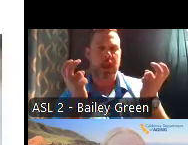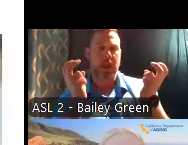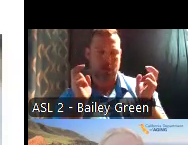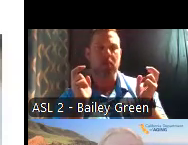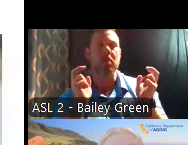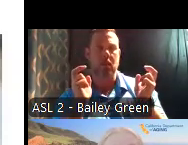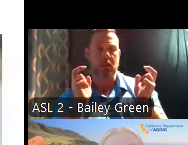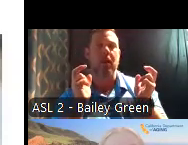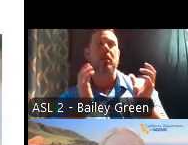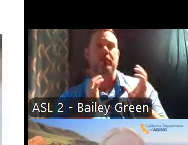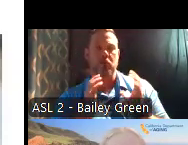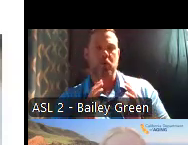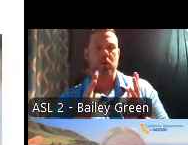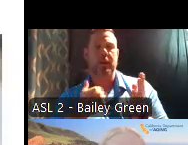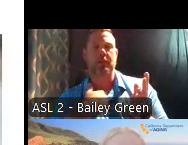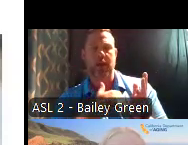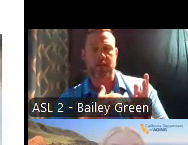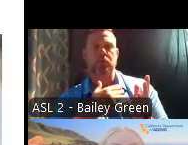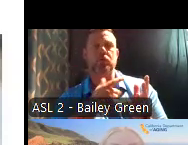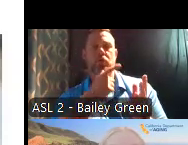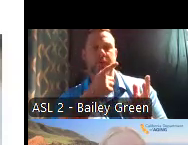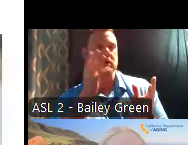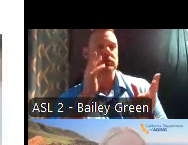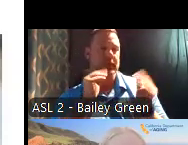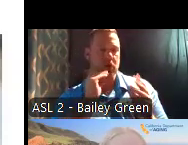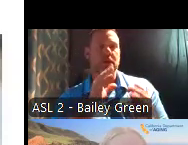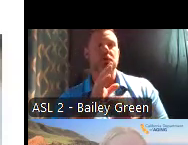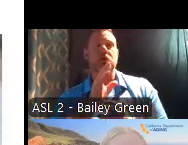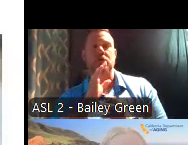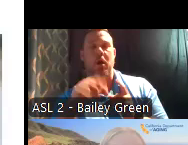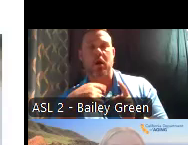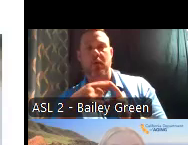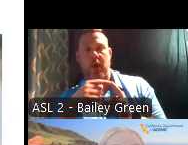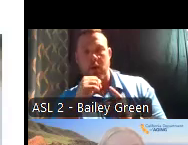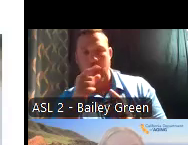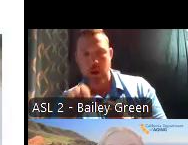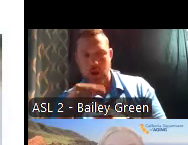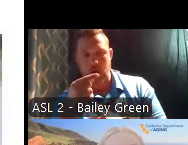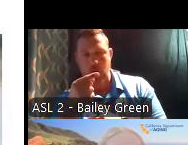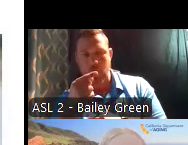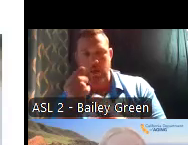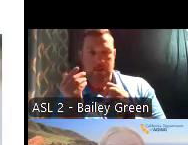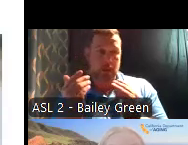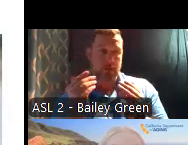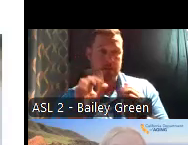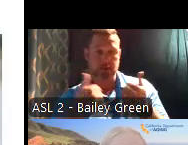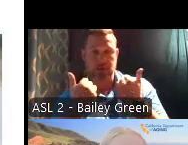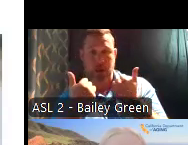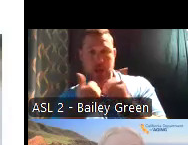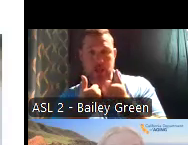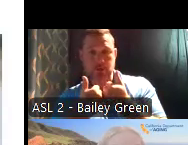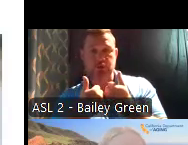consumers and community members, those with the lived experience, to talk about not only maybe challenges